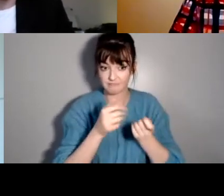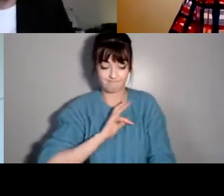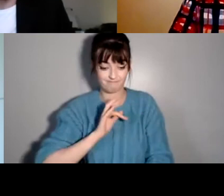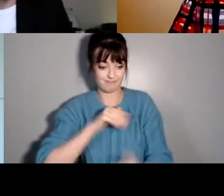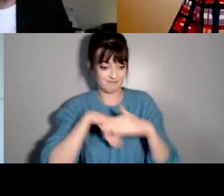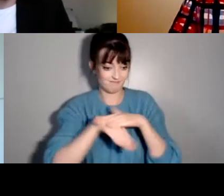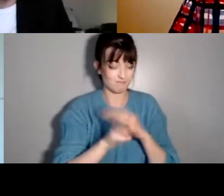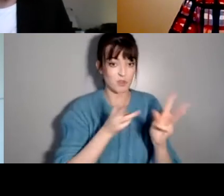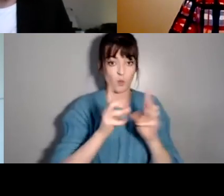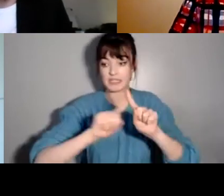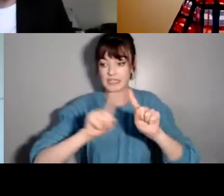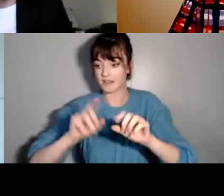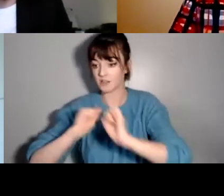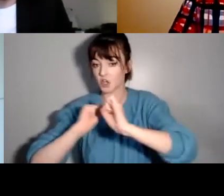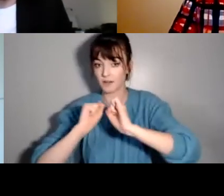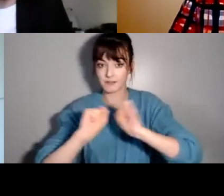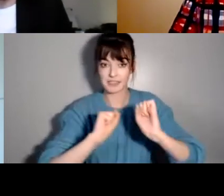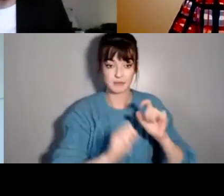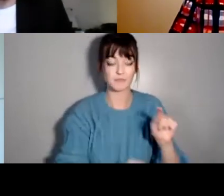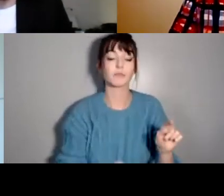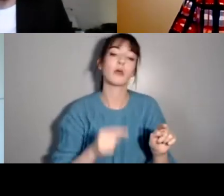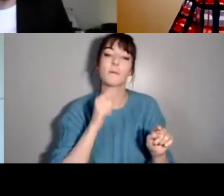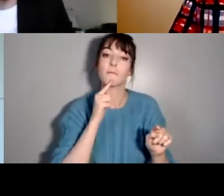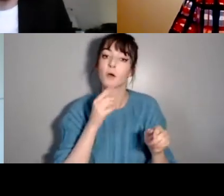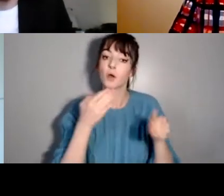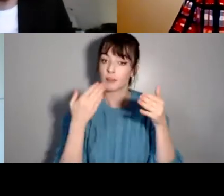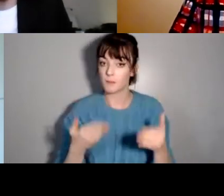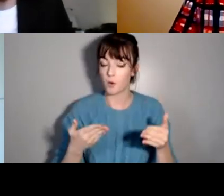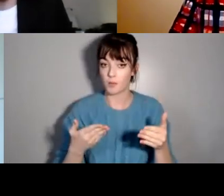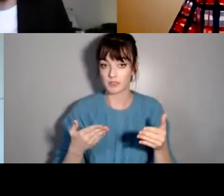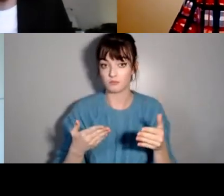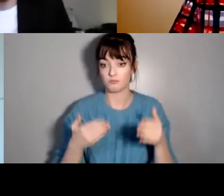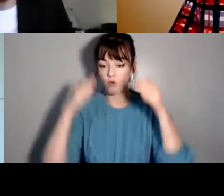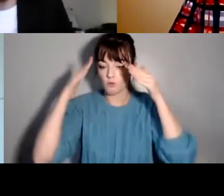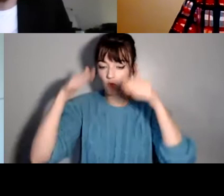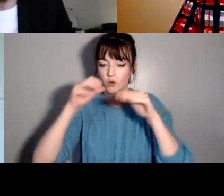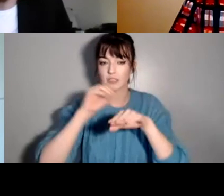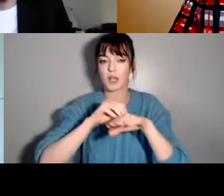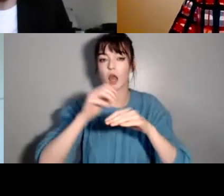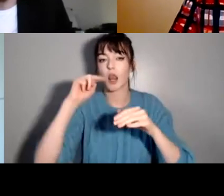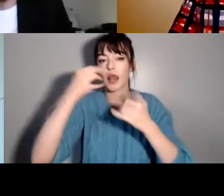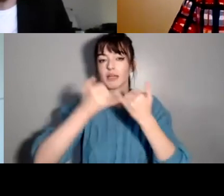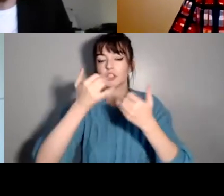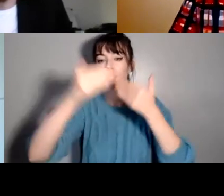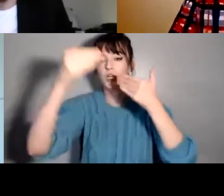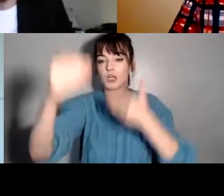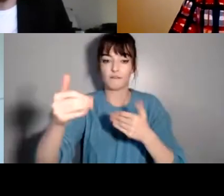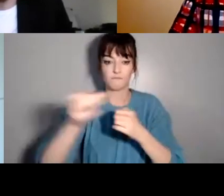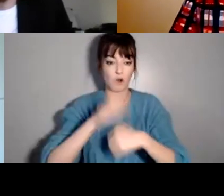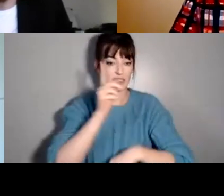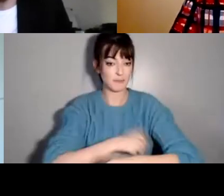services to do that piece. But I think the piece that we're focusing on into next year and what comes out in the disability capacity review